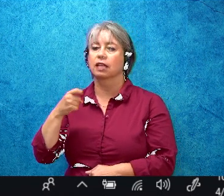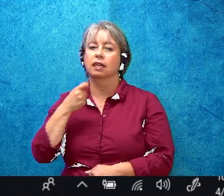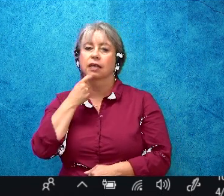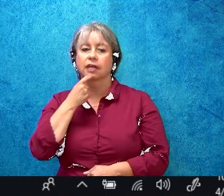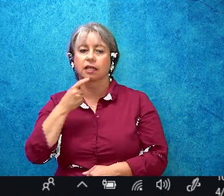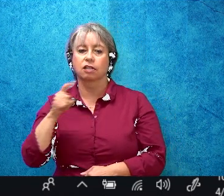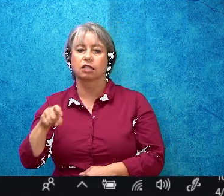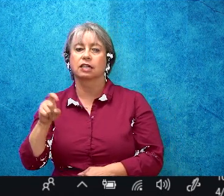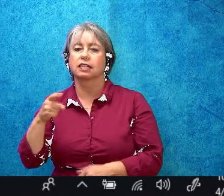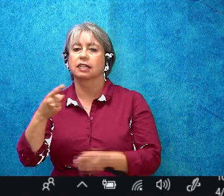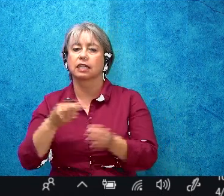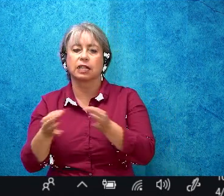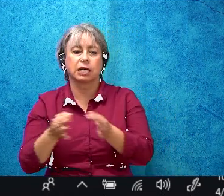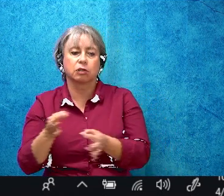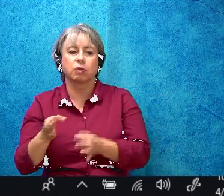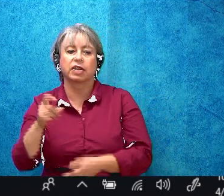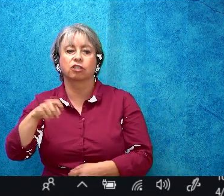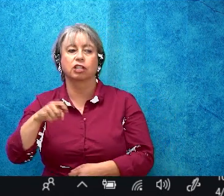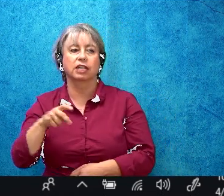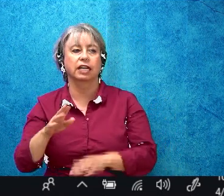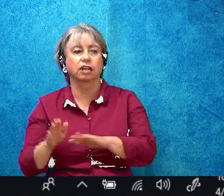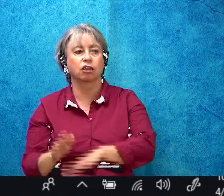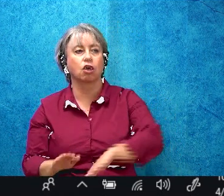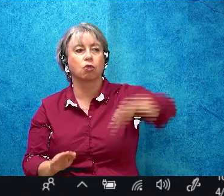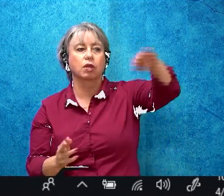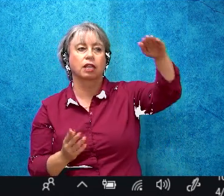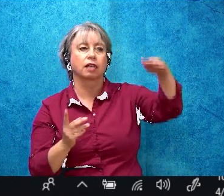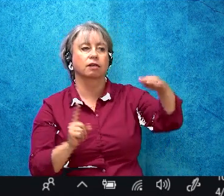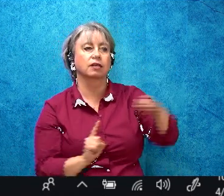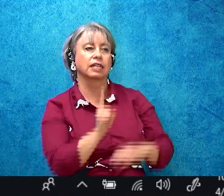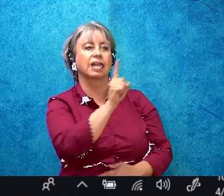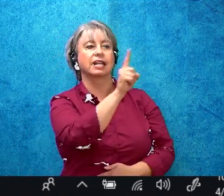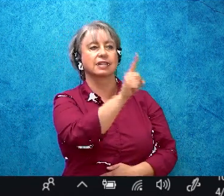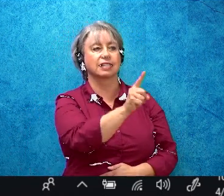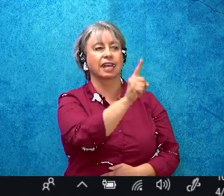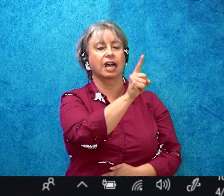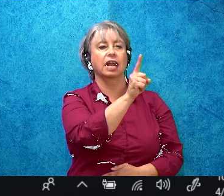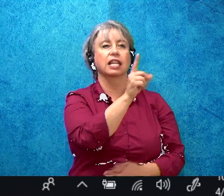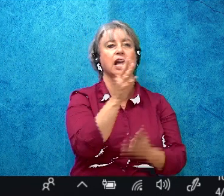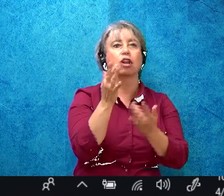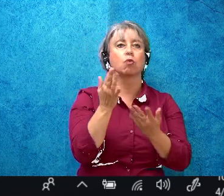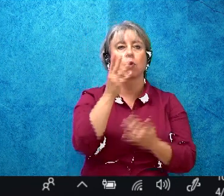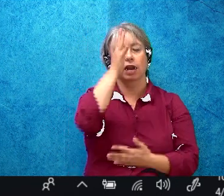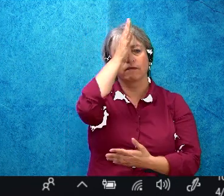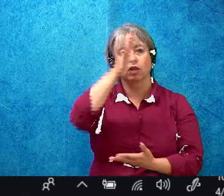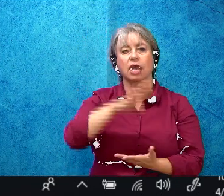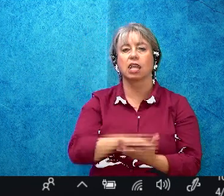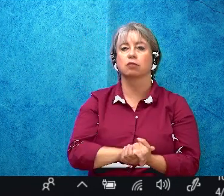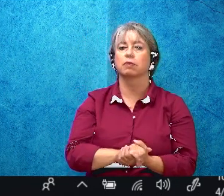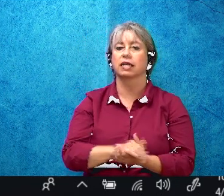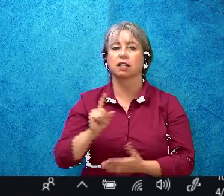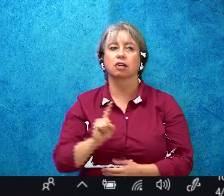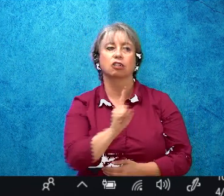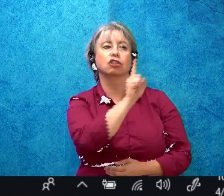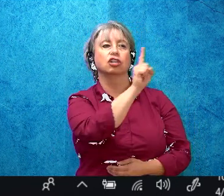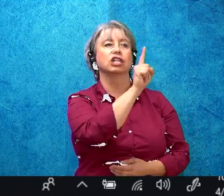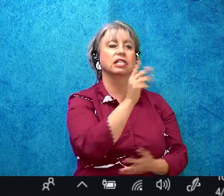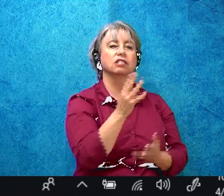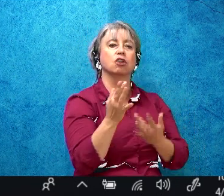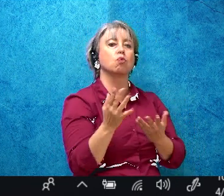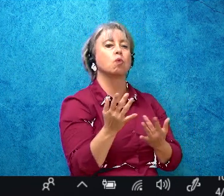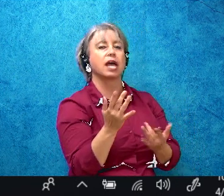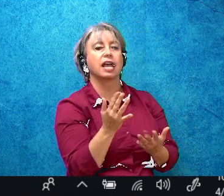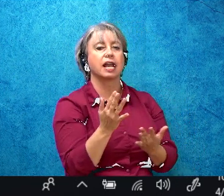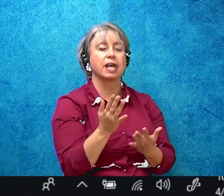on this hilltop and her husband will come for her, okay? So she goes there and she's waiting for him, but the